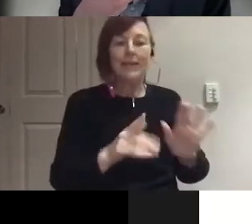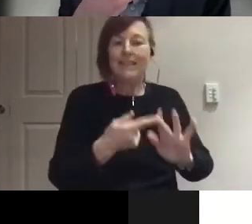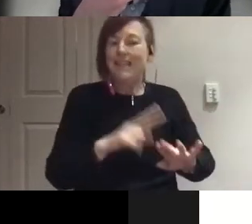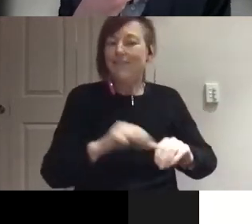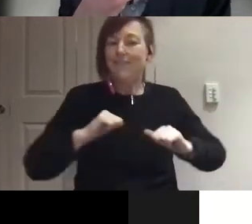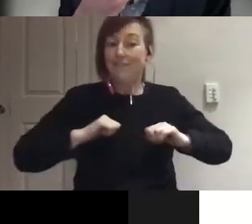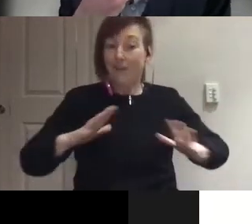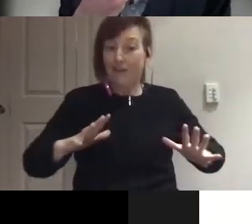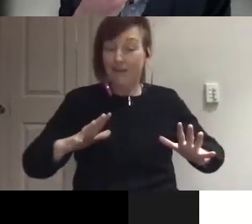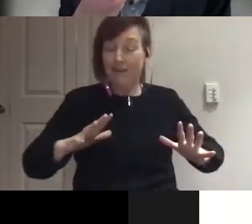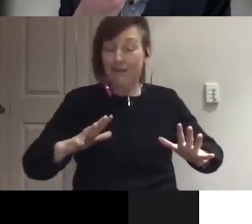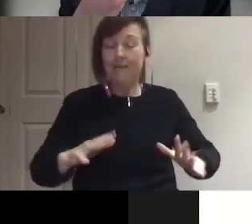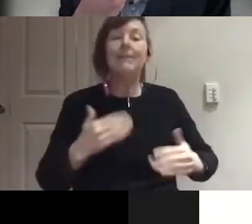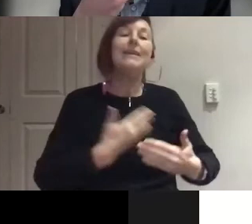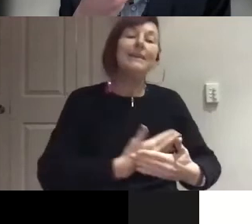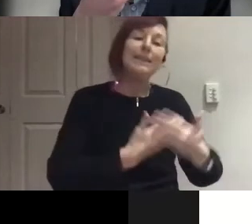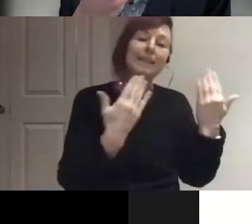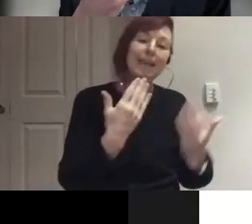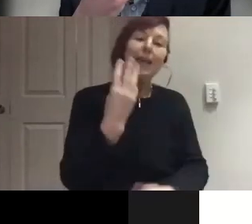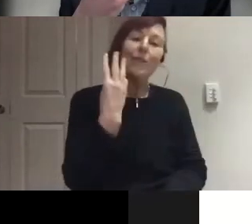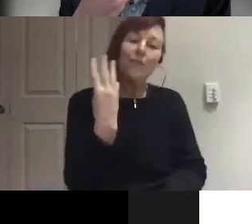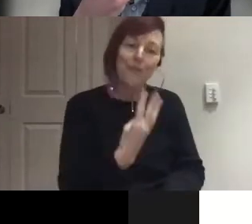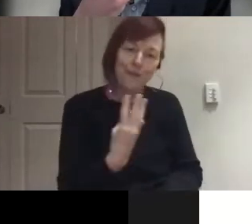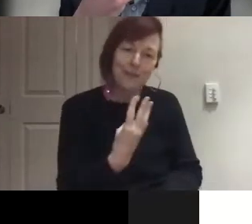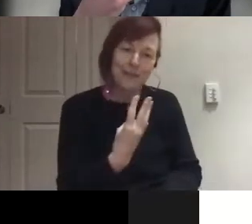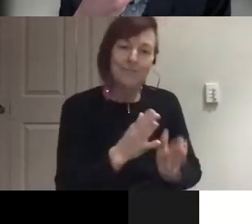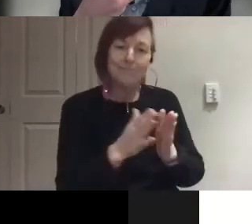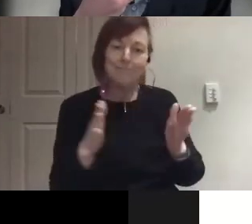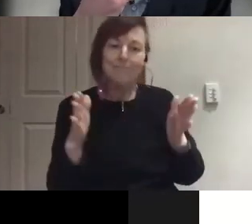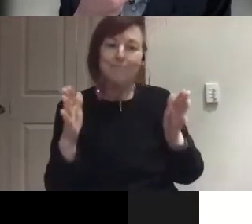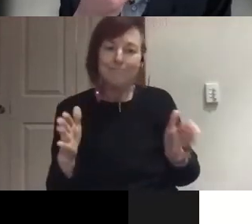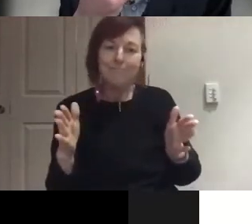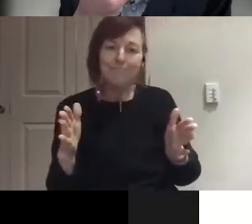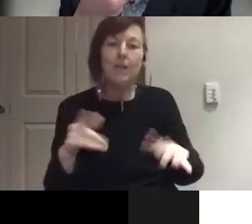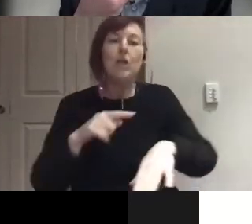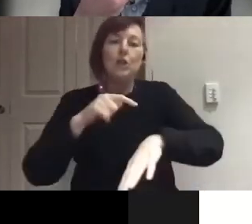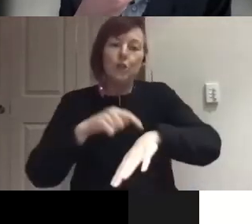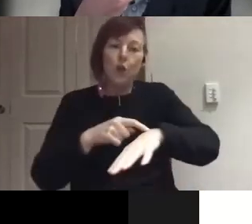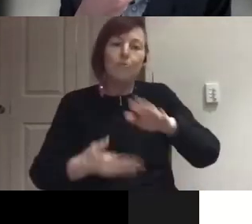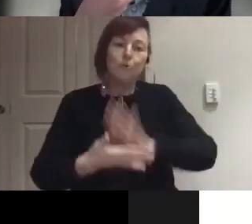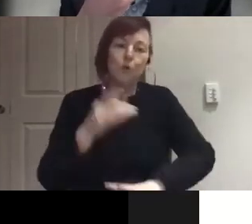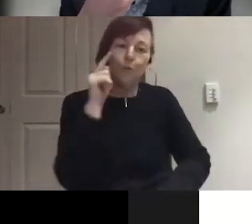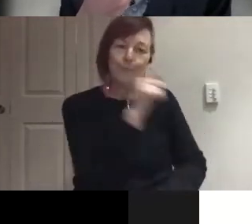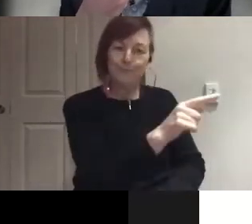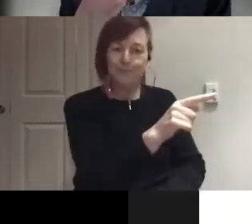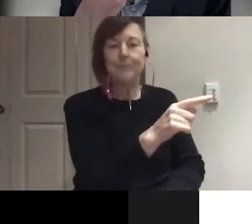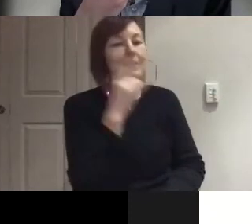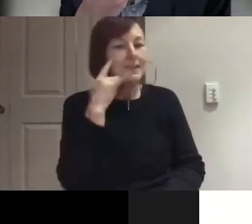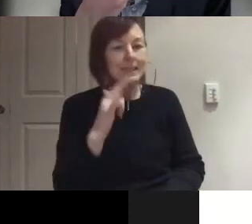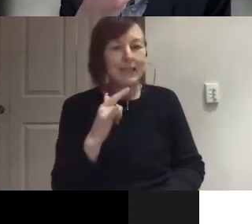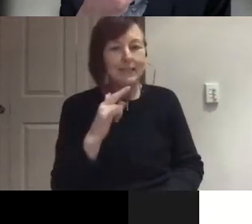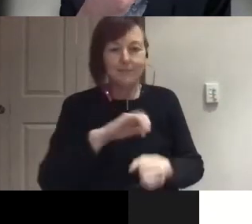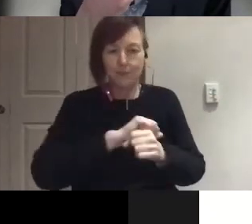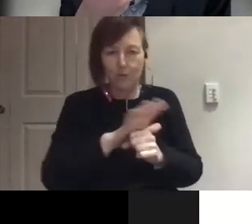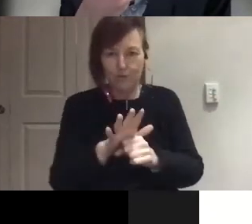And once you've got that, you will definitely get a text saying you've got a negative result from the testing system. And if